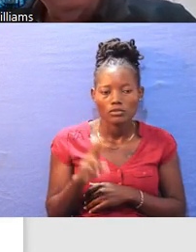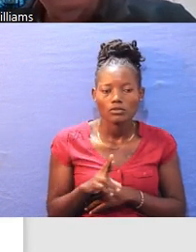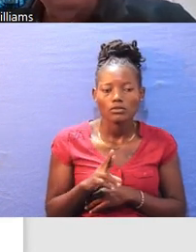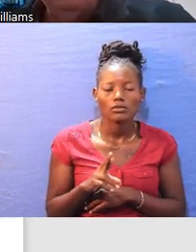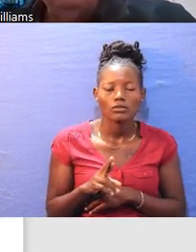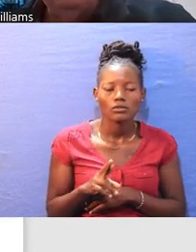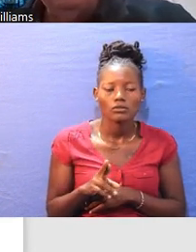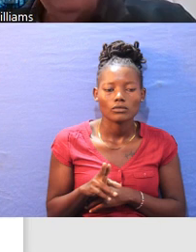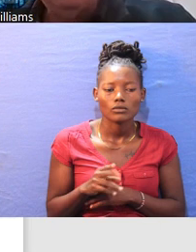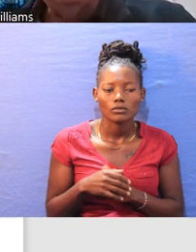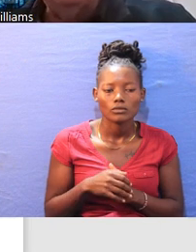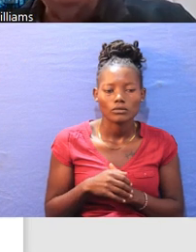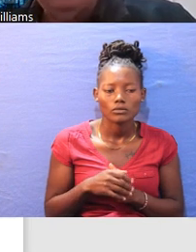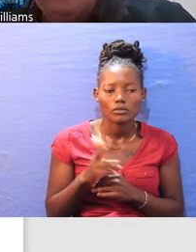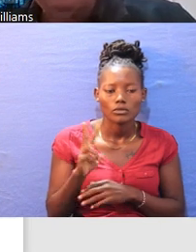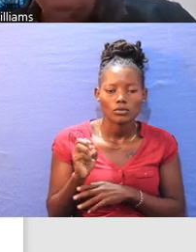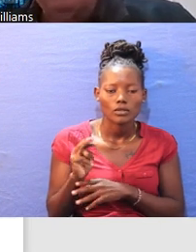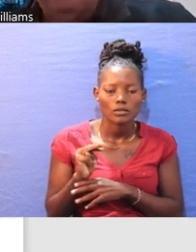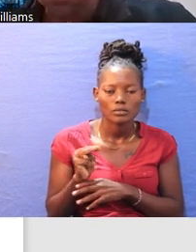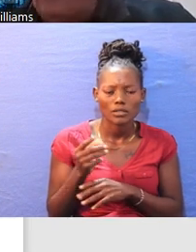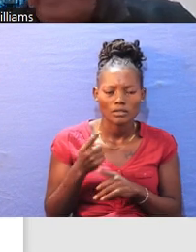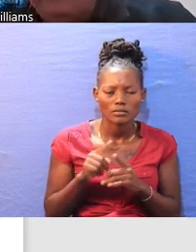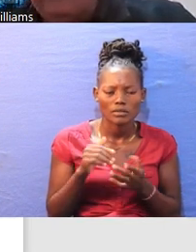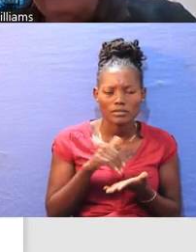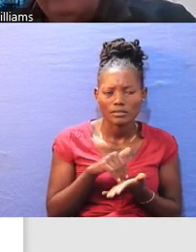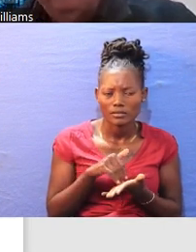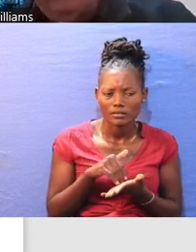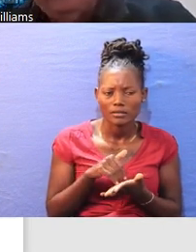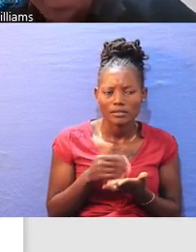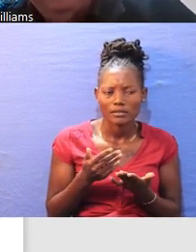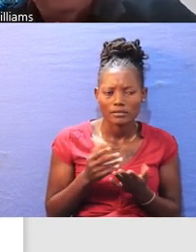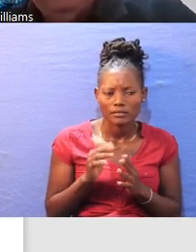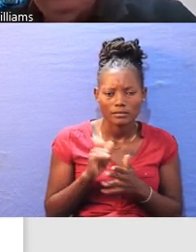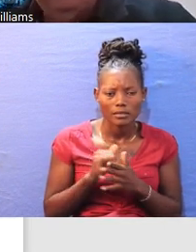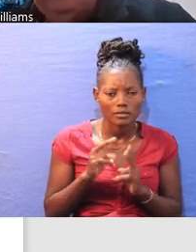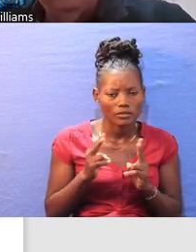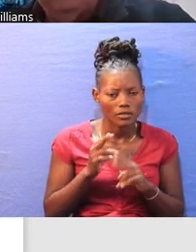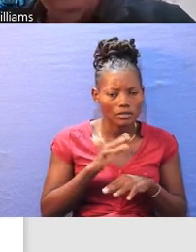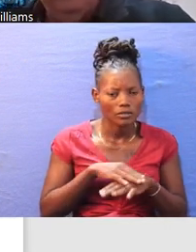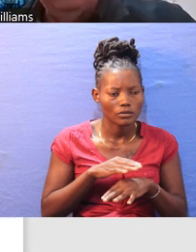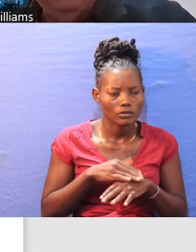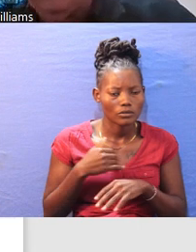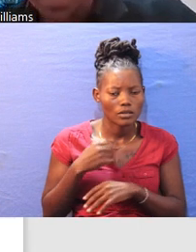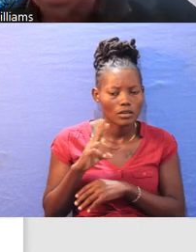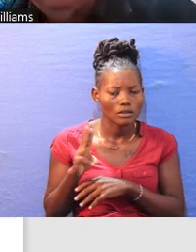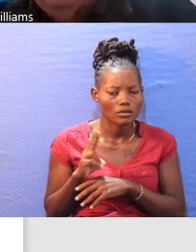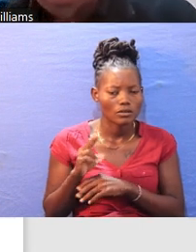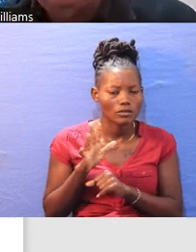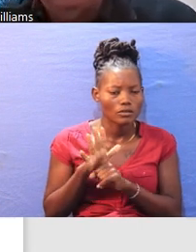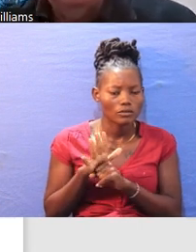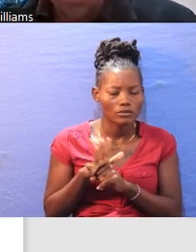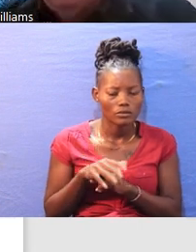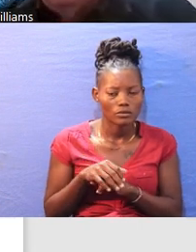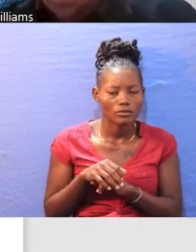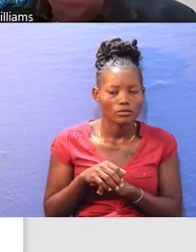phone now that do, I think they're really accurate through about 20 meters. But again, you can time a 10. A 10 is very good. I mean, I still use a